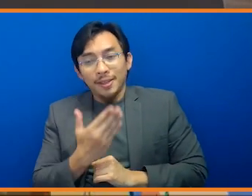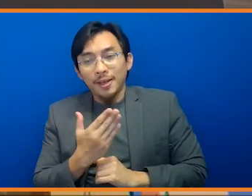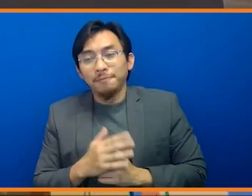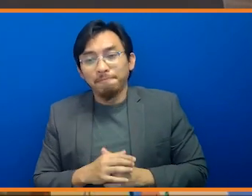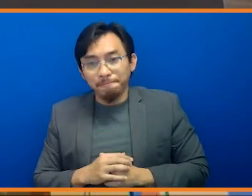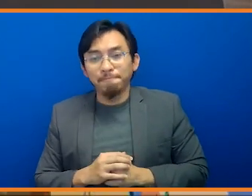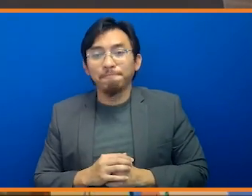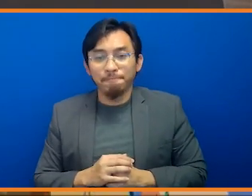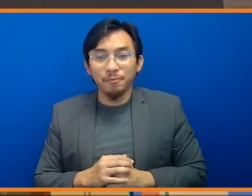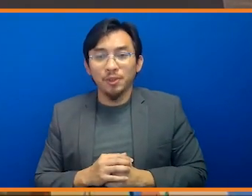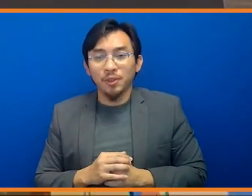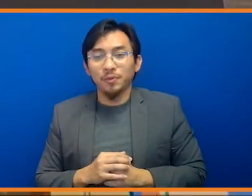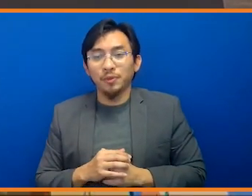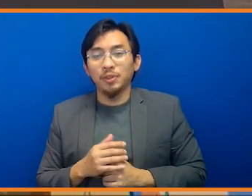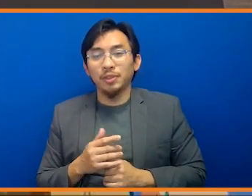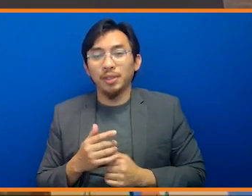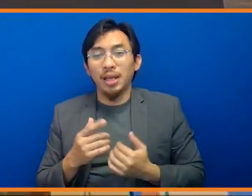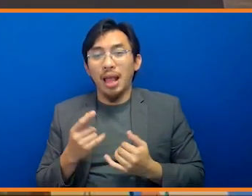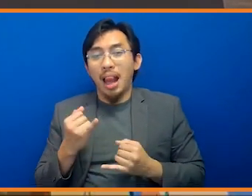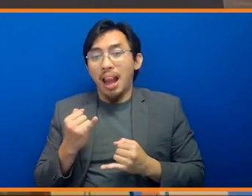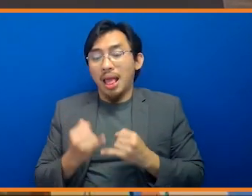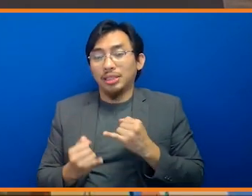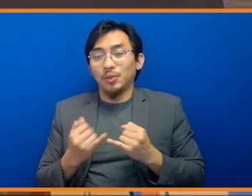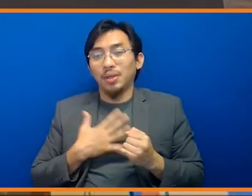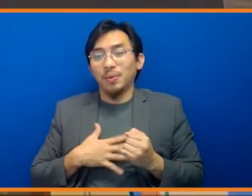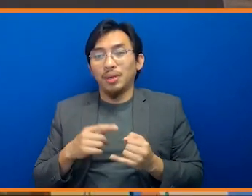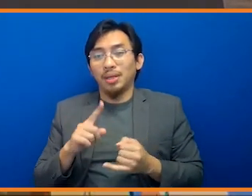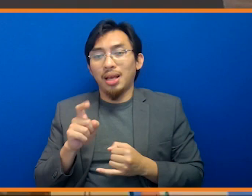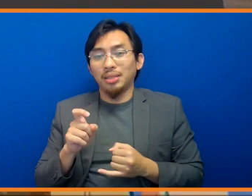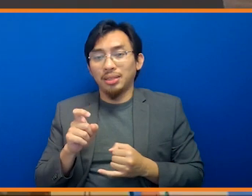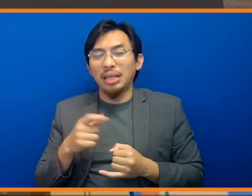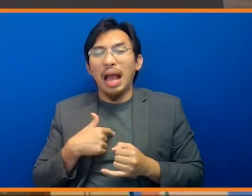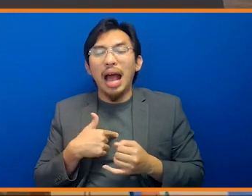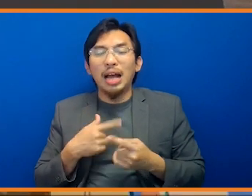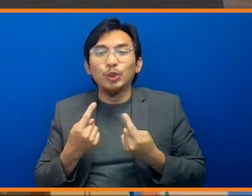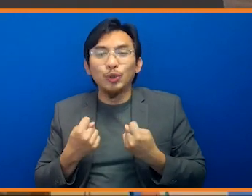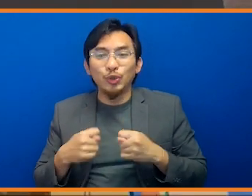so the last one I try to answer.